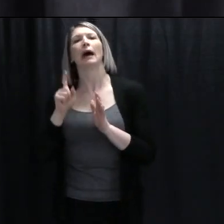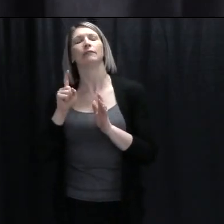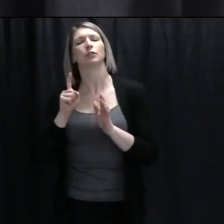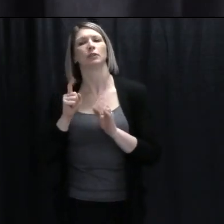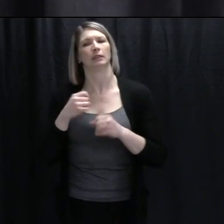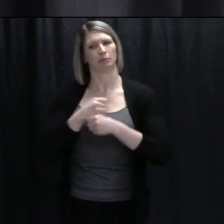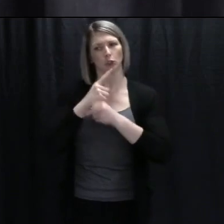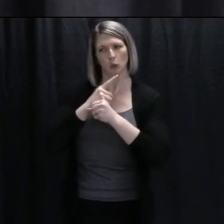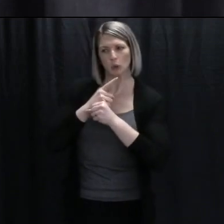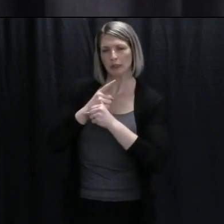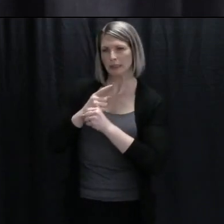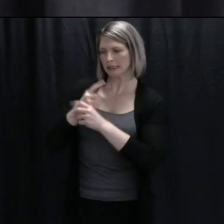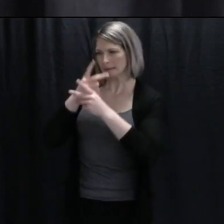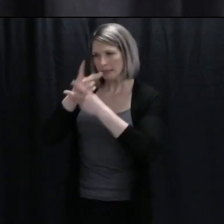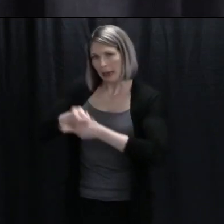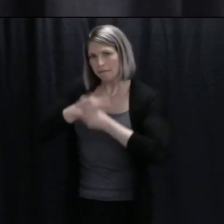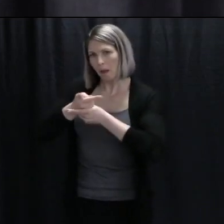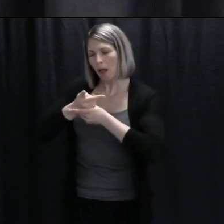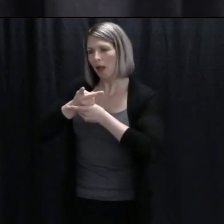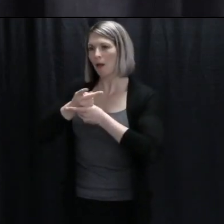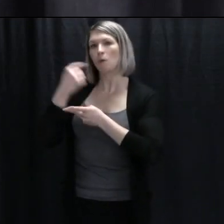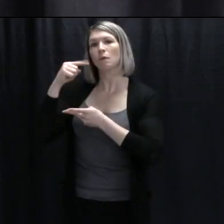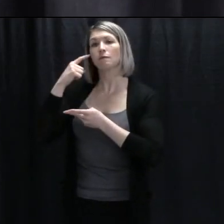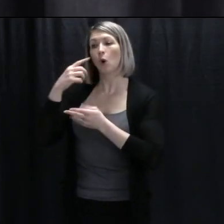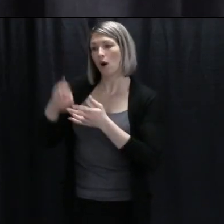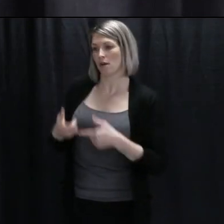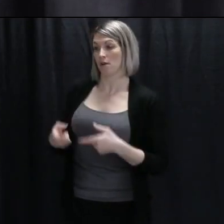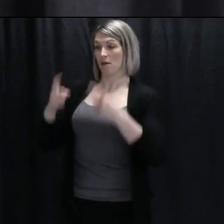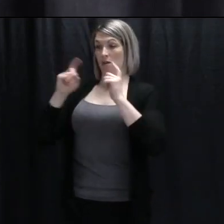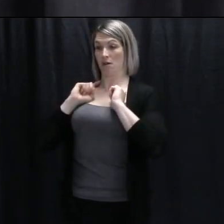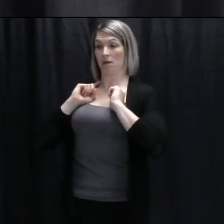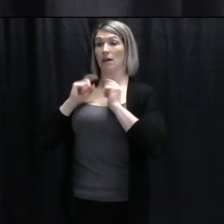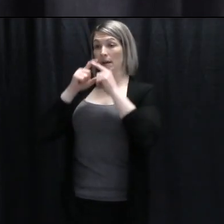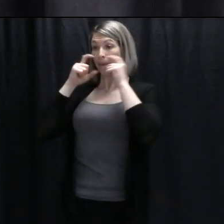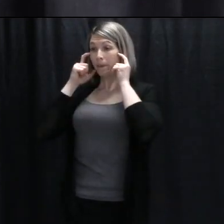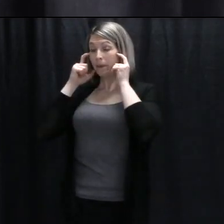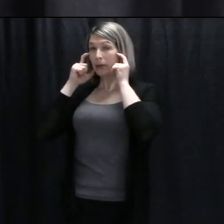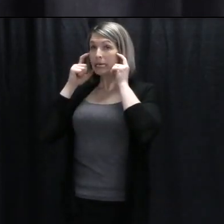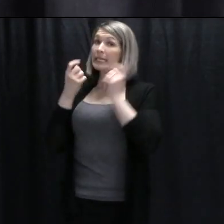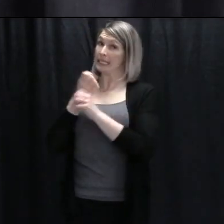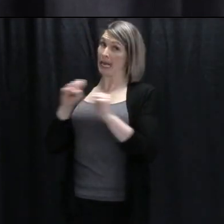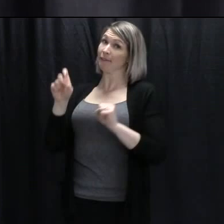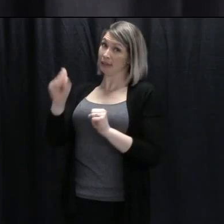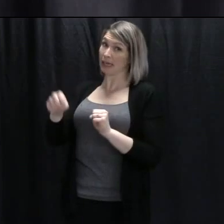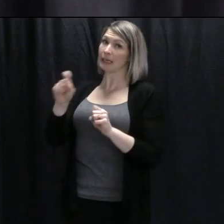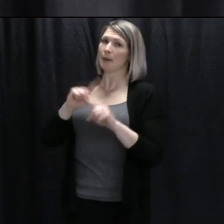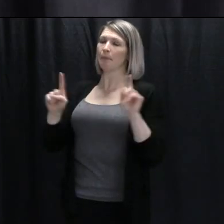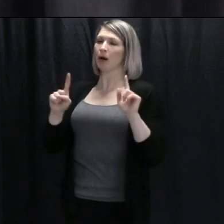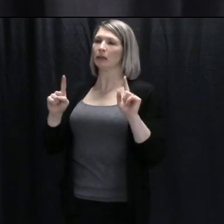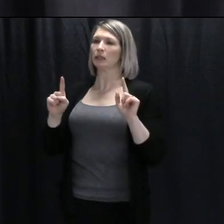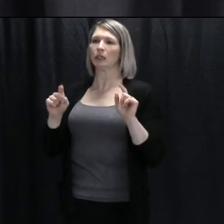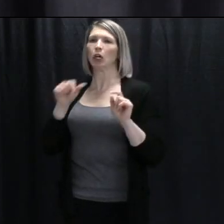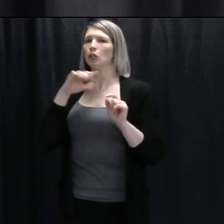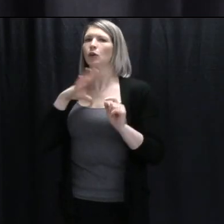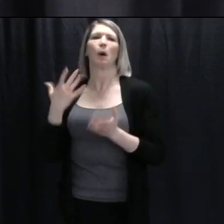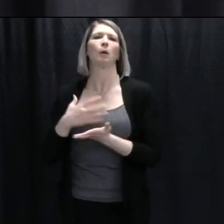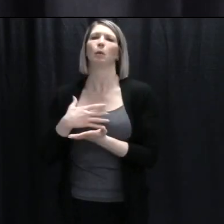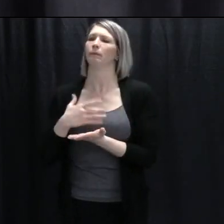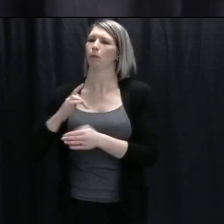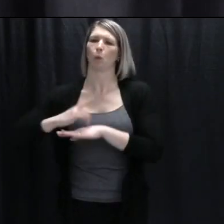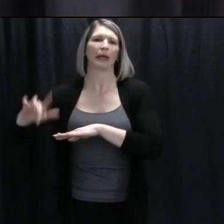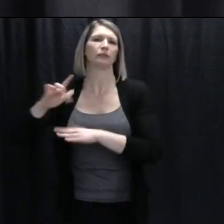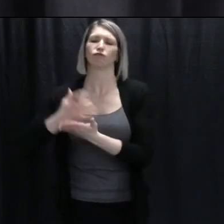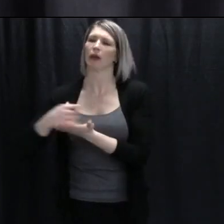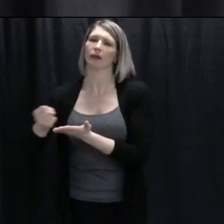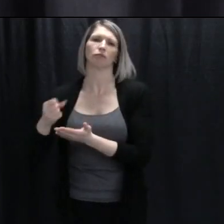careful with its appropriate use. We want a safe environment, but we need to be responsible about how to use this